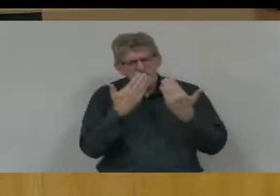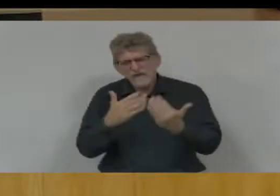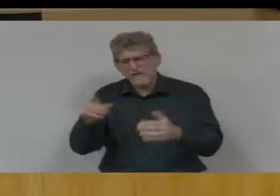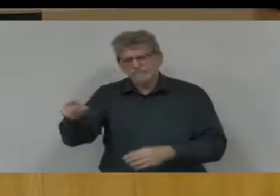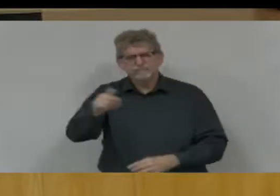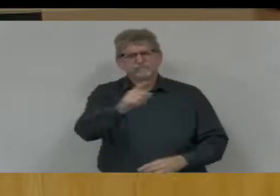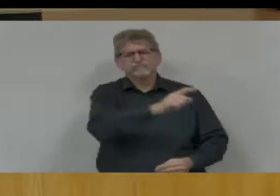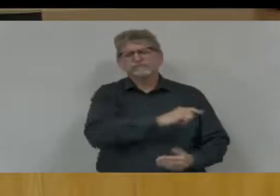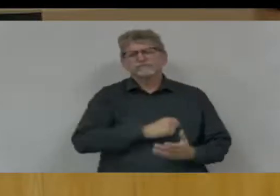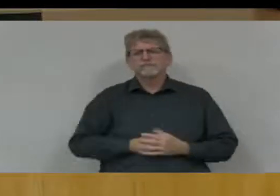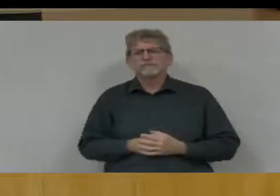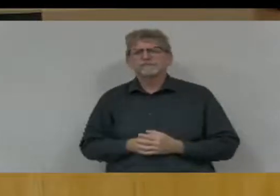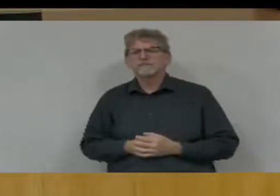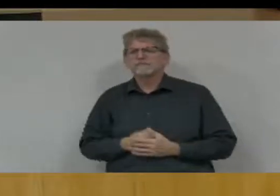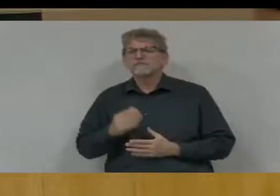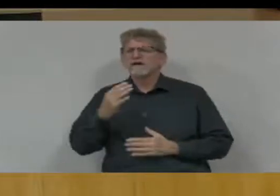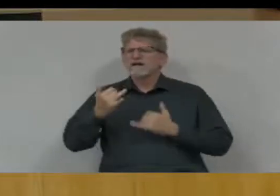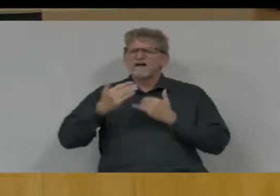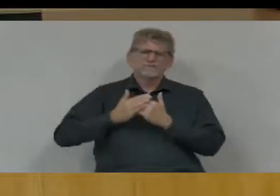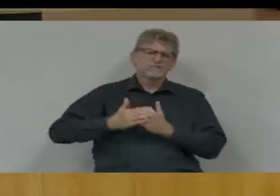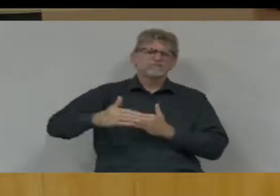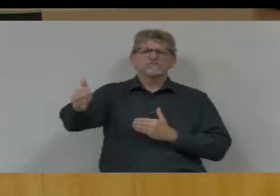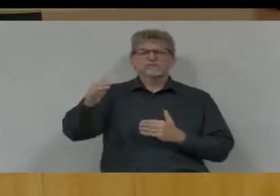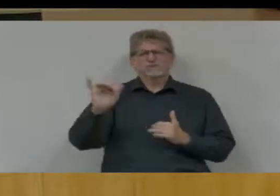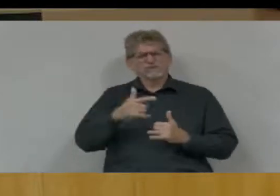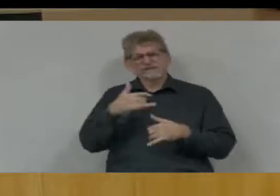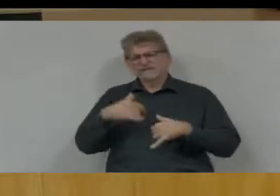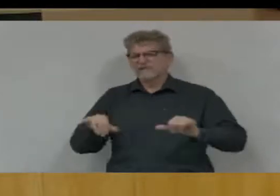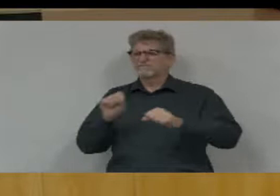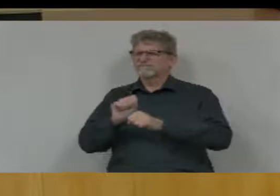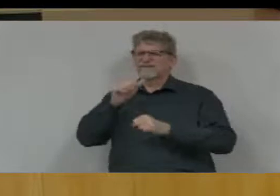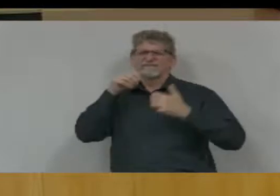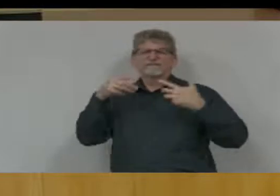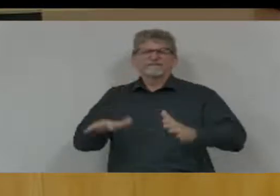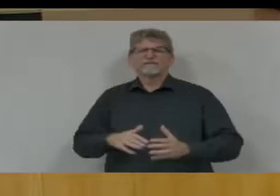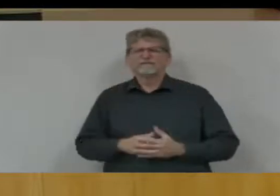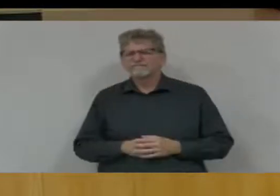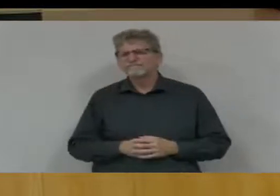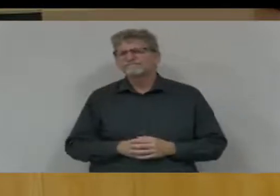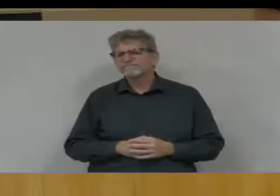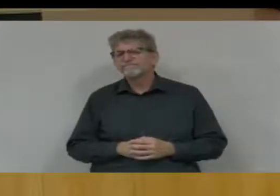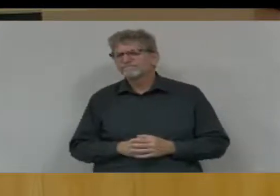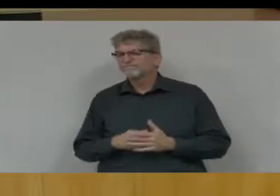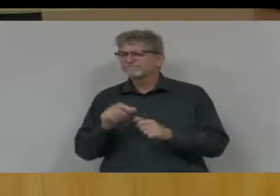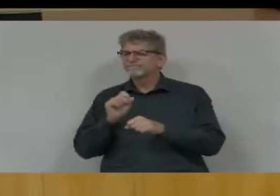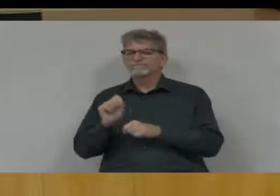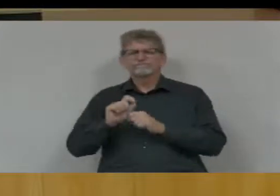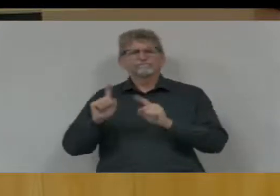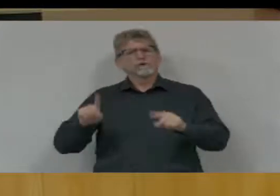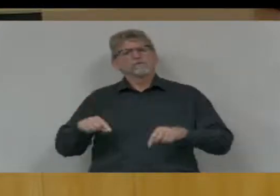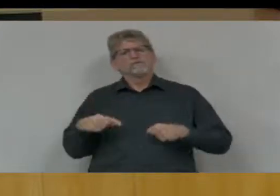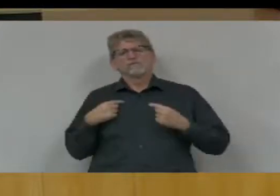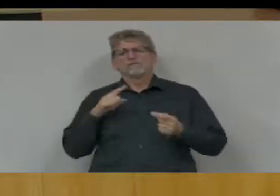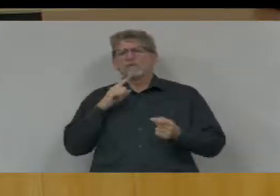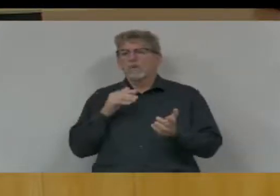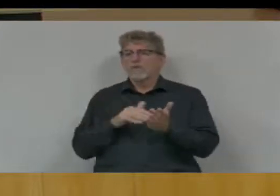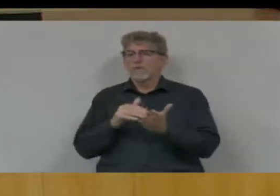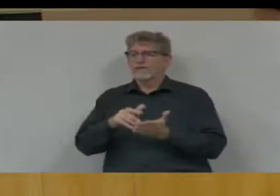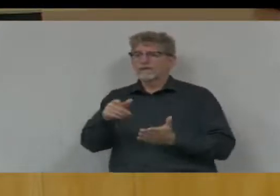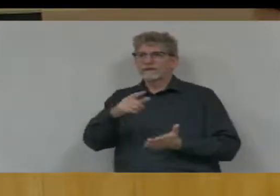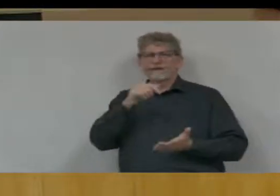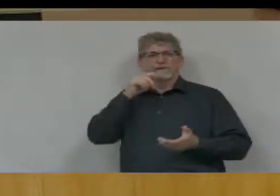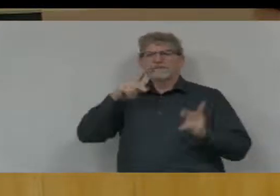beyond. I think that the work they've done has often gone unrecognized and behind the